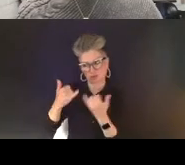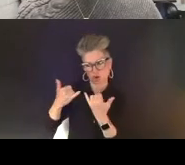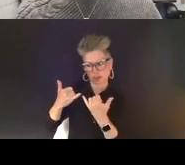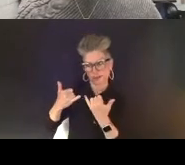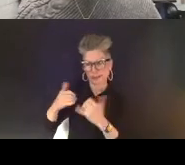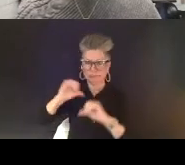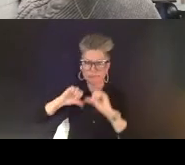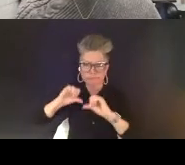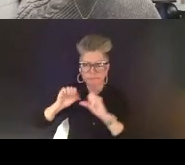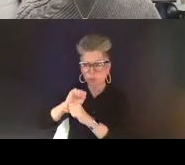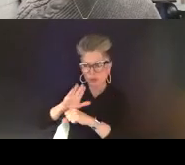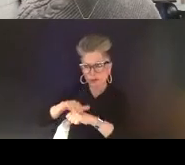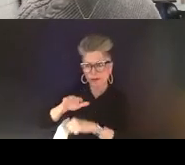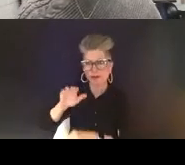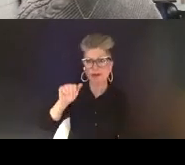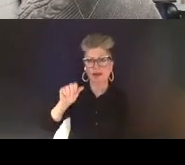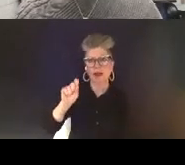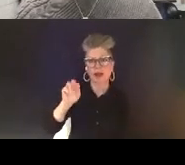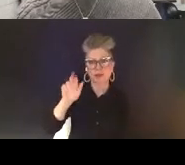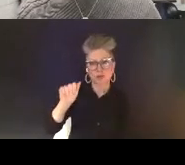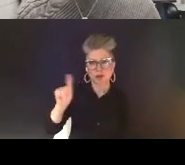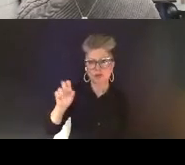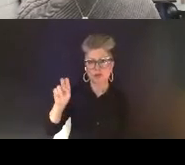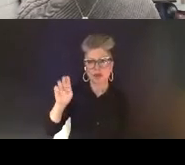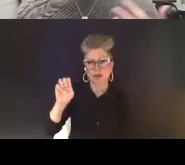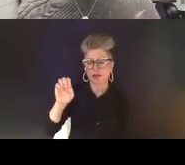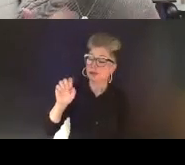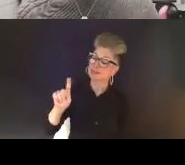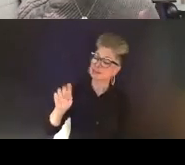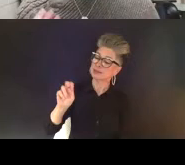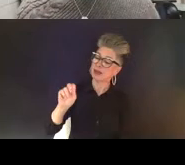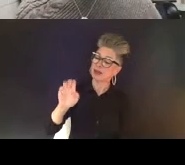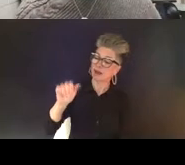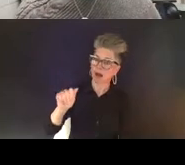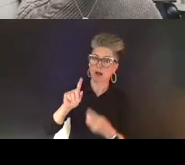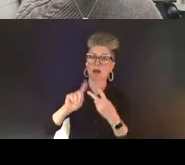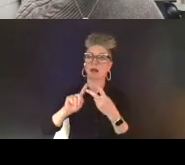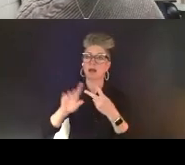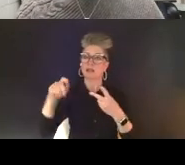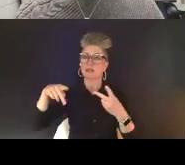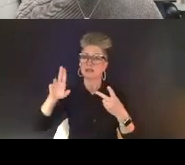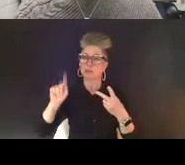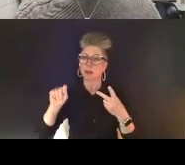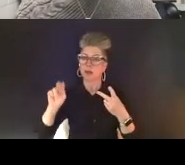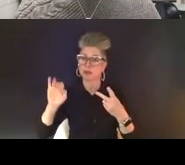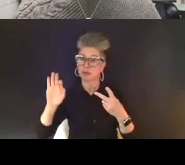the AstraZeneca, the Sputnik, and others. And those are being produced and rolled out in different